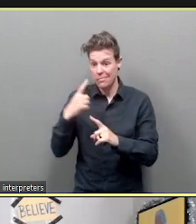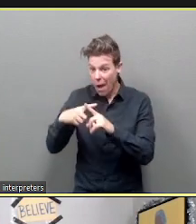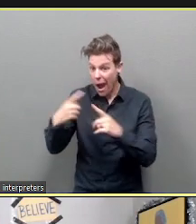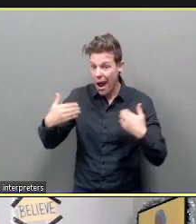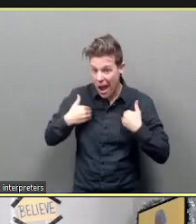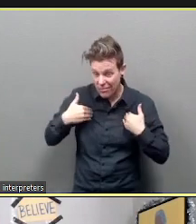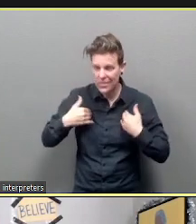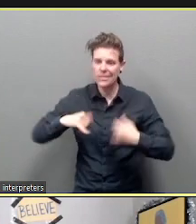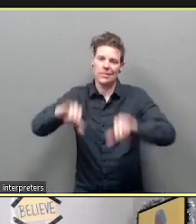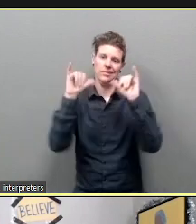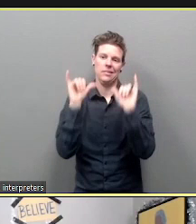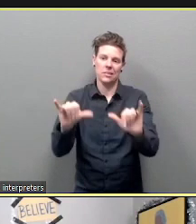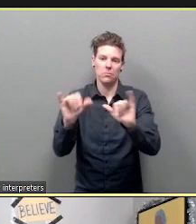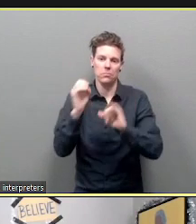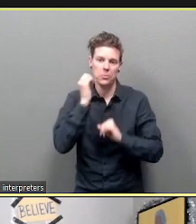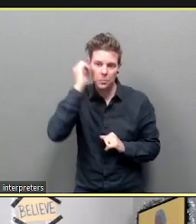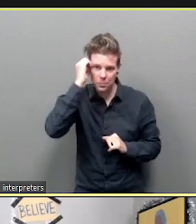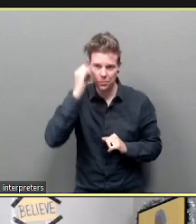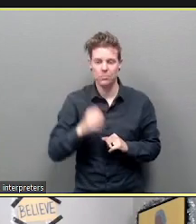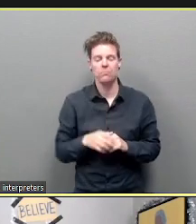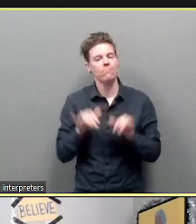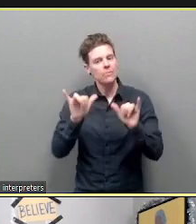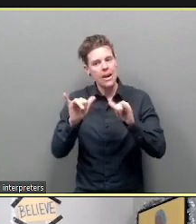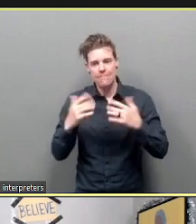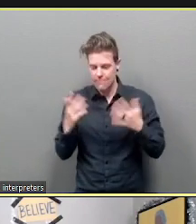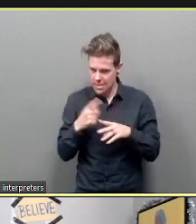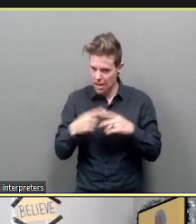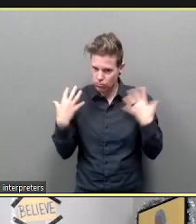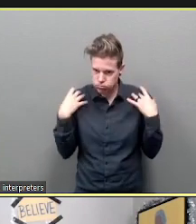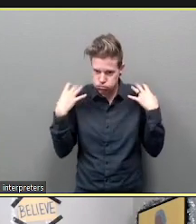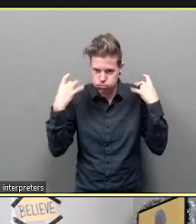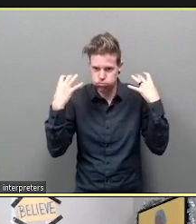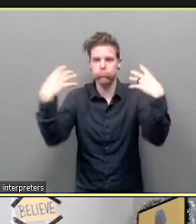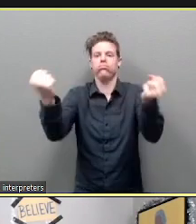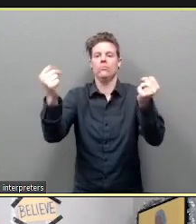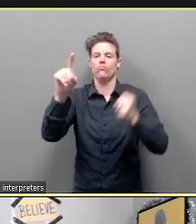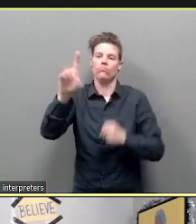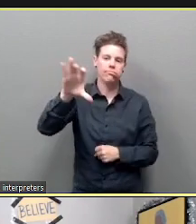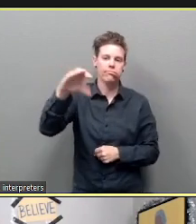results, you know, side. If you're negative,